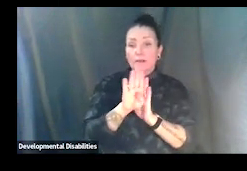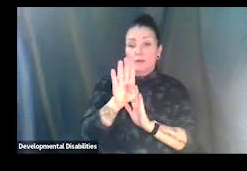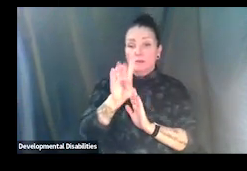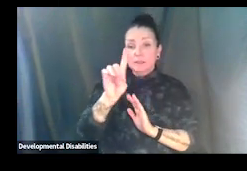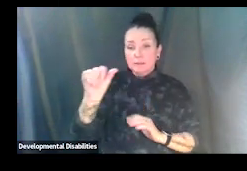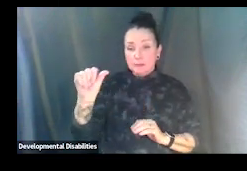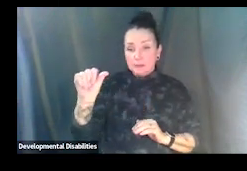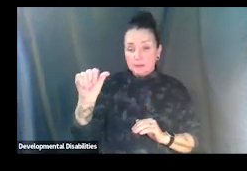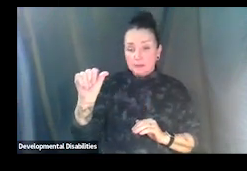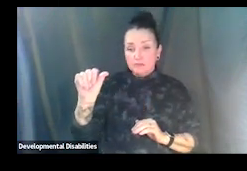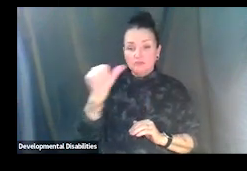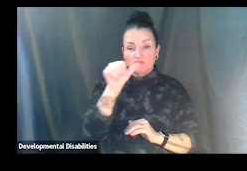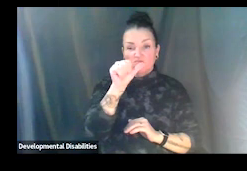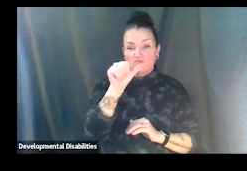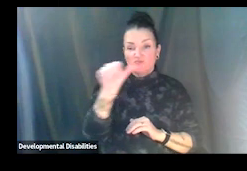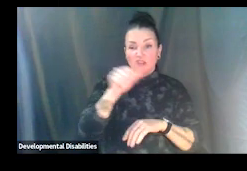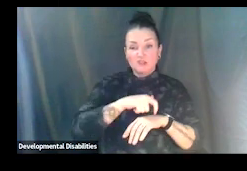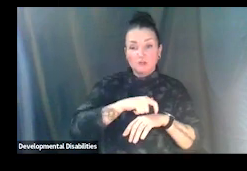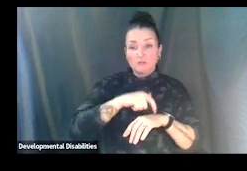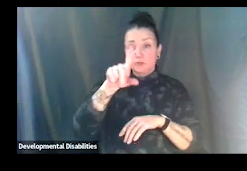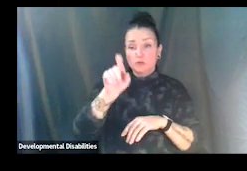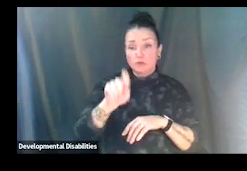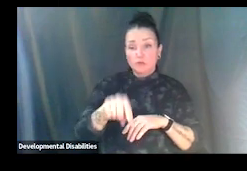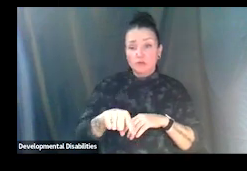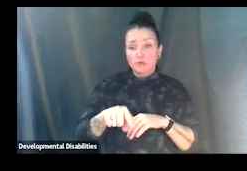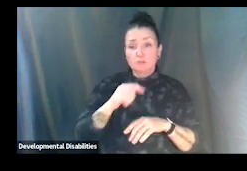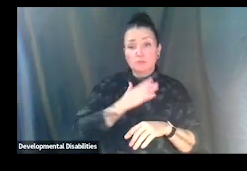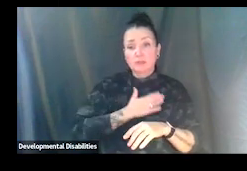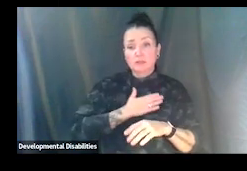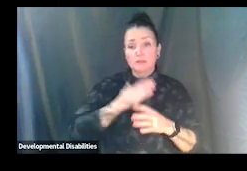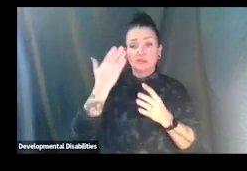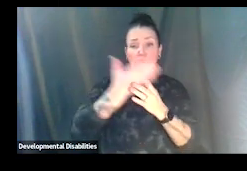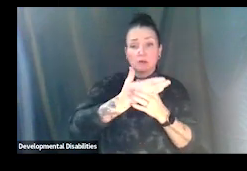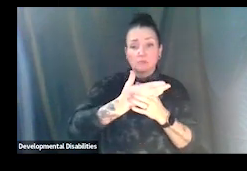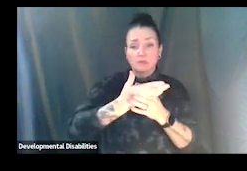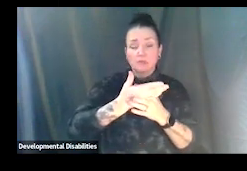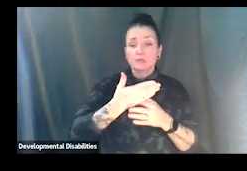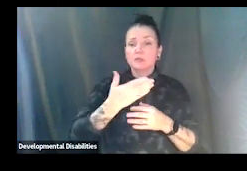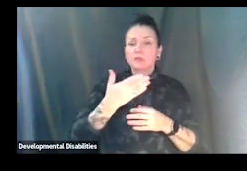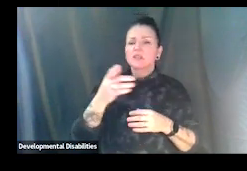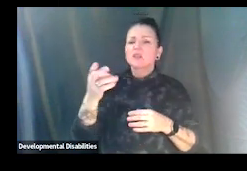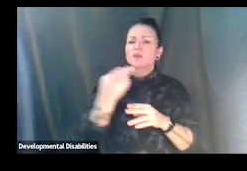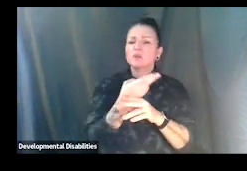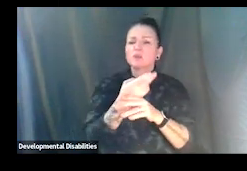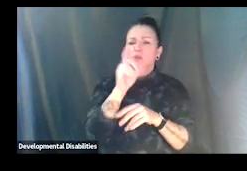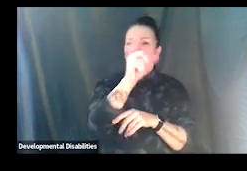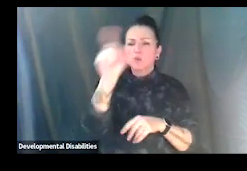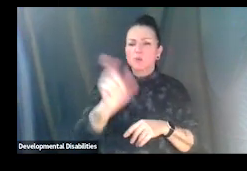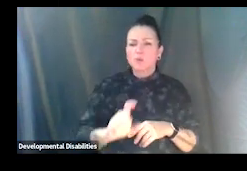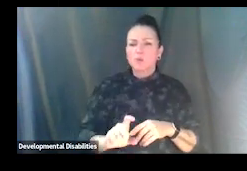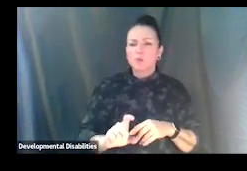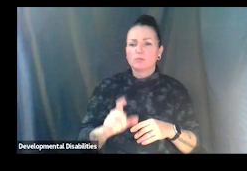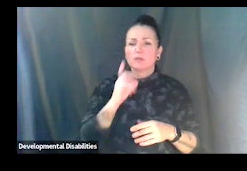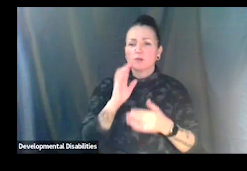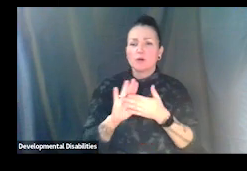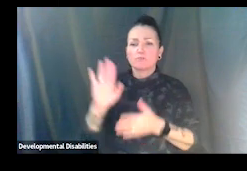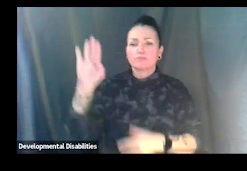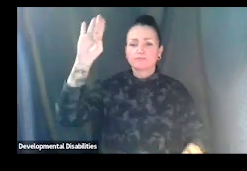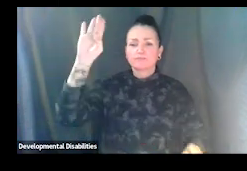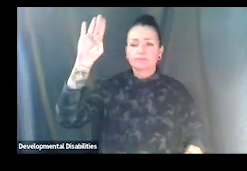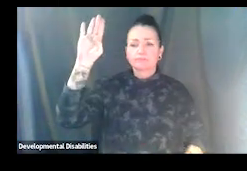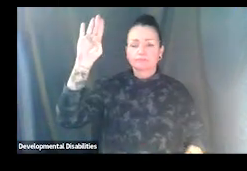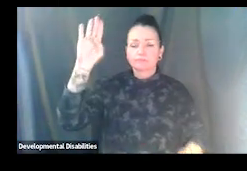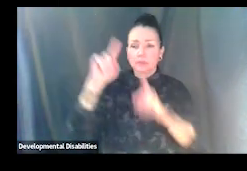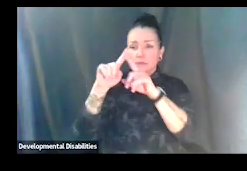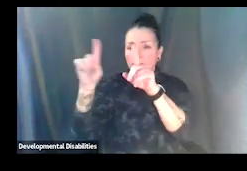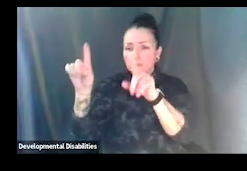have questions, please feel free to interrupt us. If possible, use the raise hand function because it allows for more discussion of